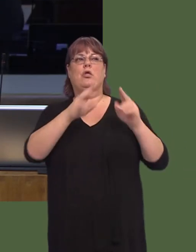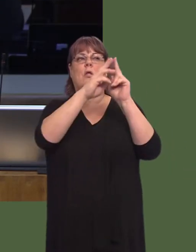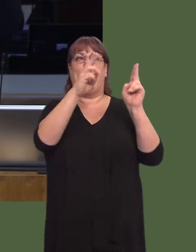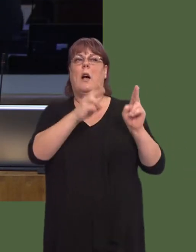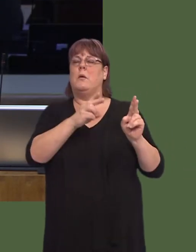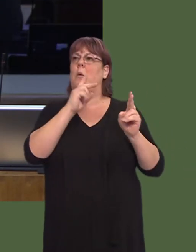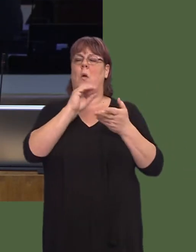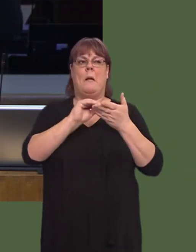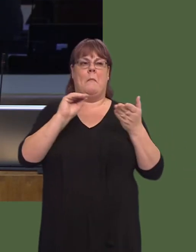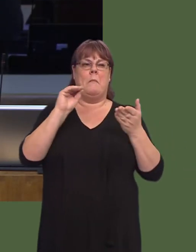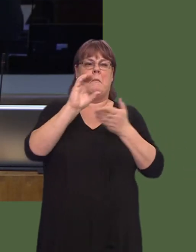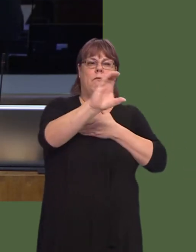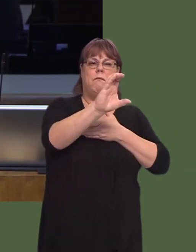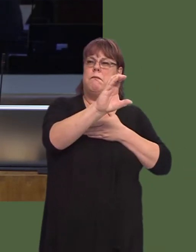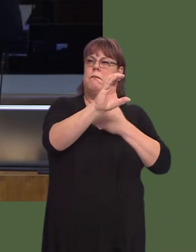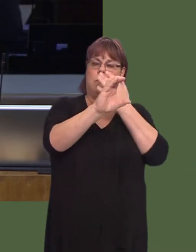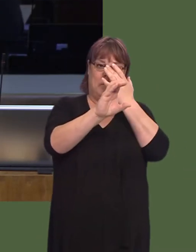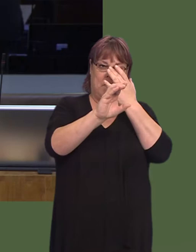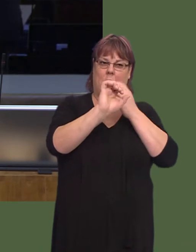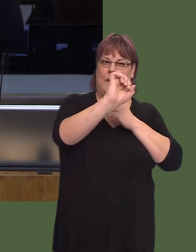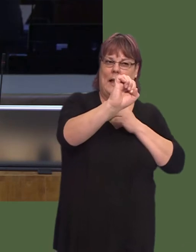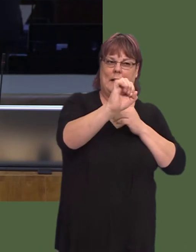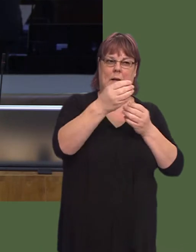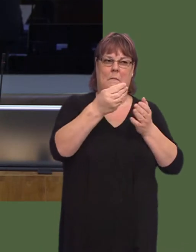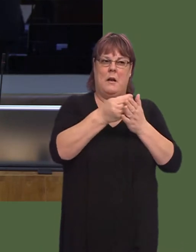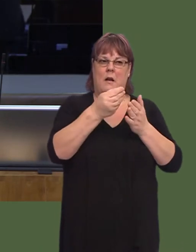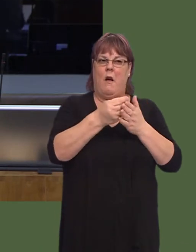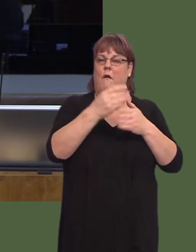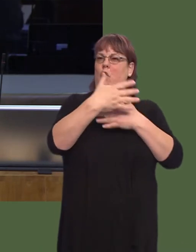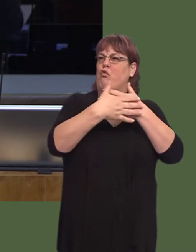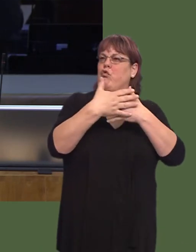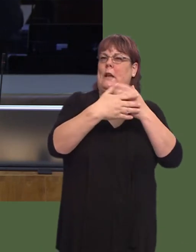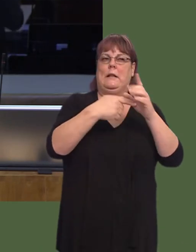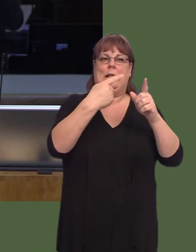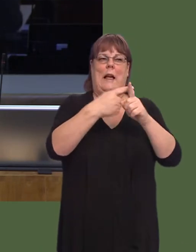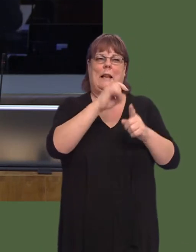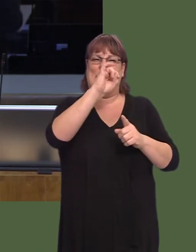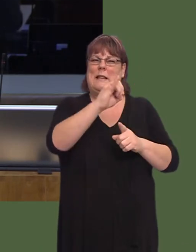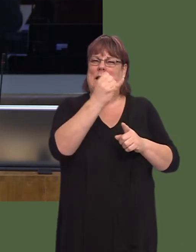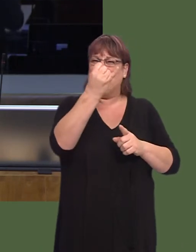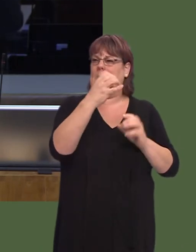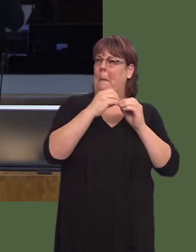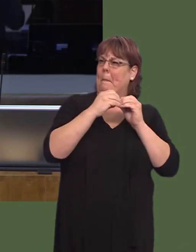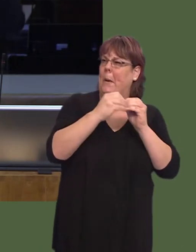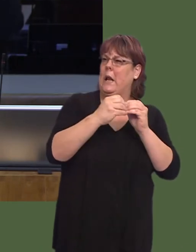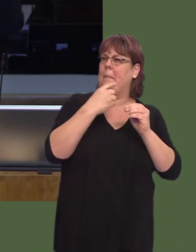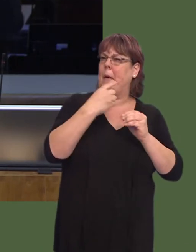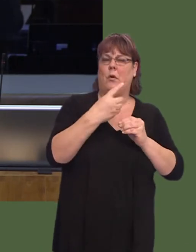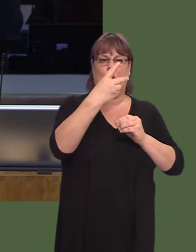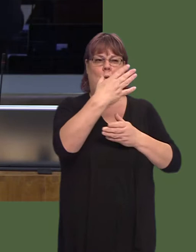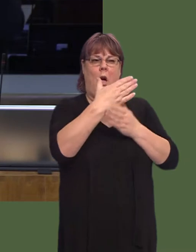average household will be spending an enormous amount of its income on green taxes. £66